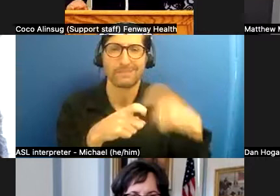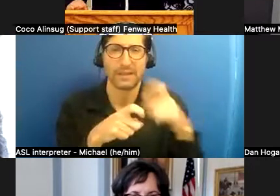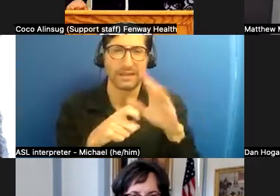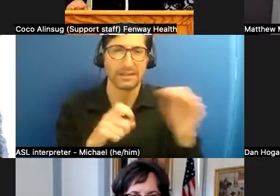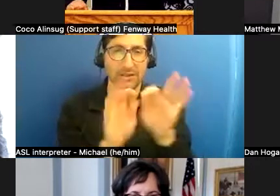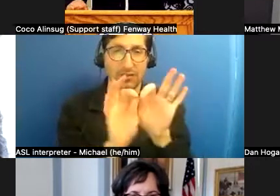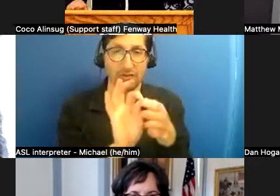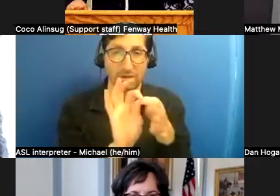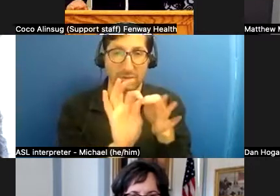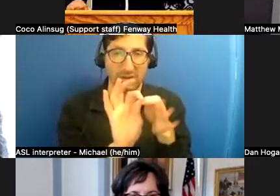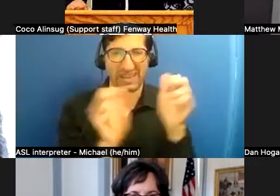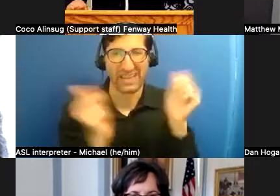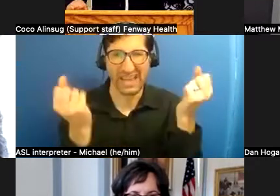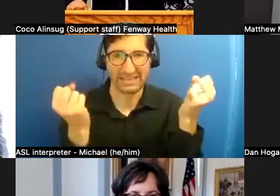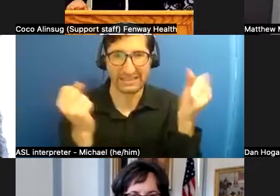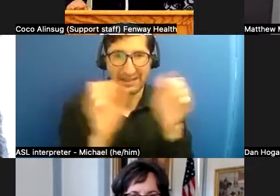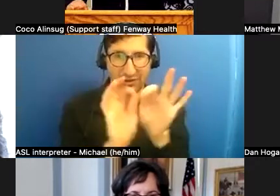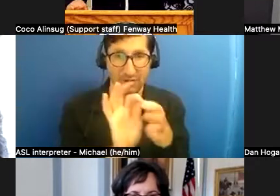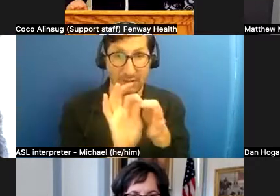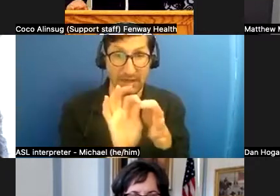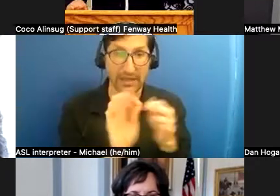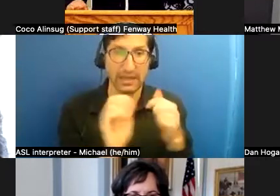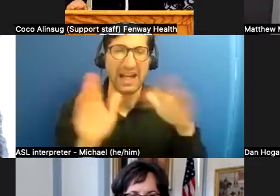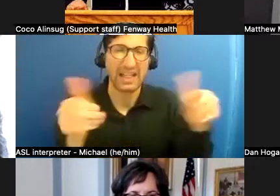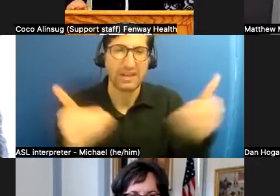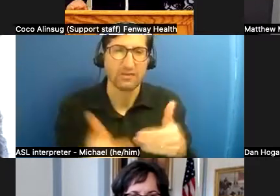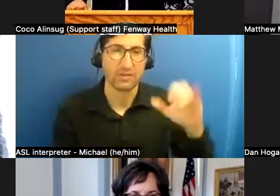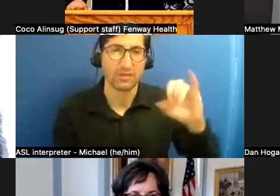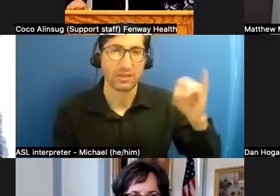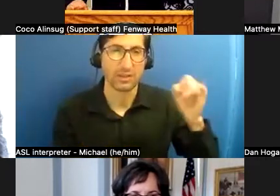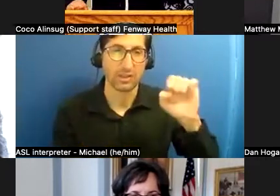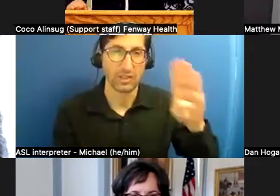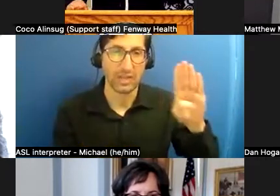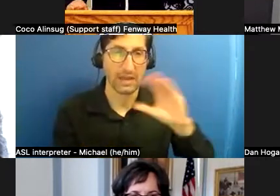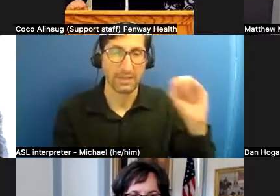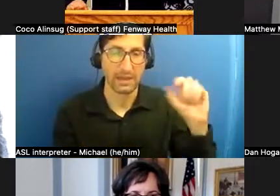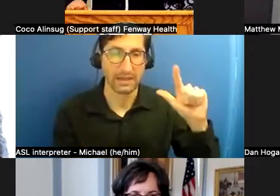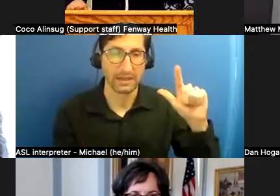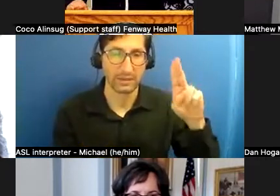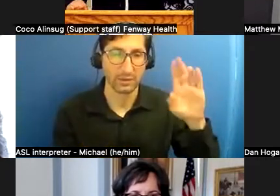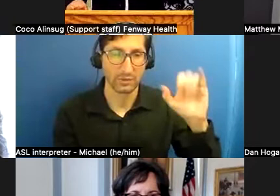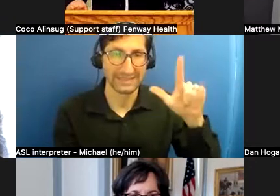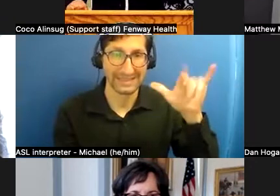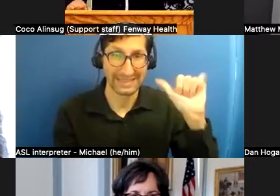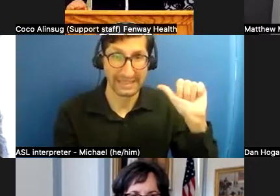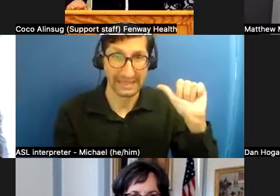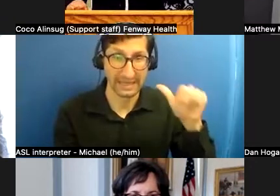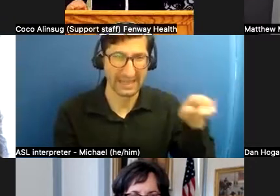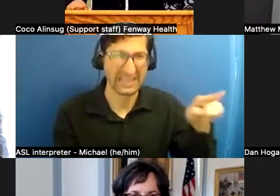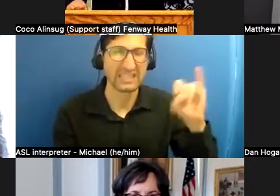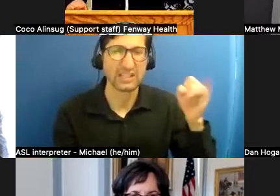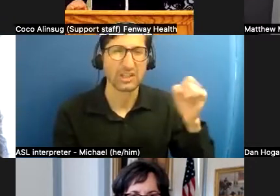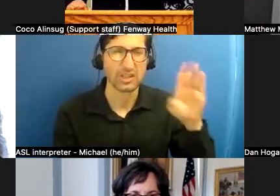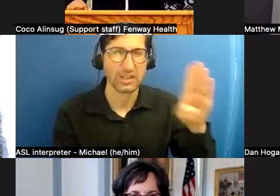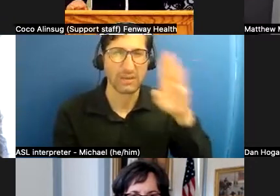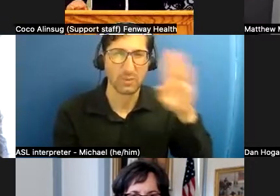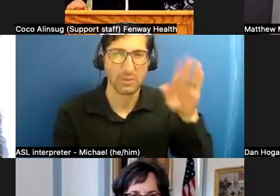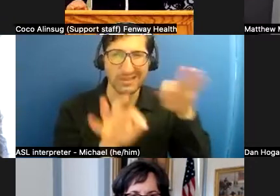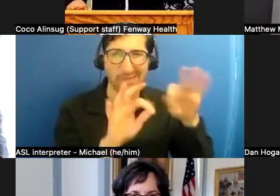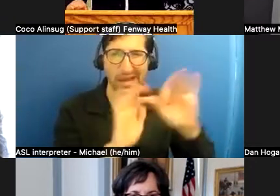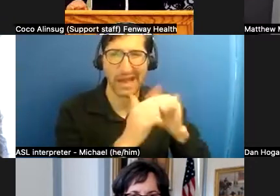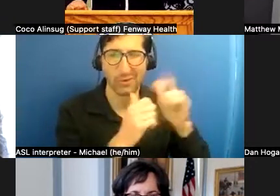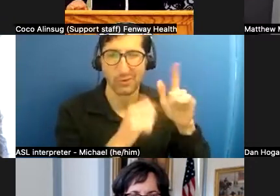this evening. Let me introduce Lucilia and Jeb, and Jeb will be giving a brief explanation on how to access Spanish interpretation. Jeb, all